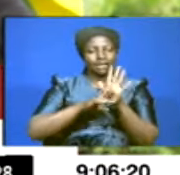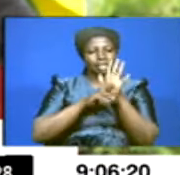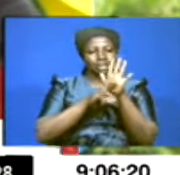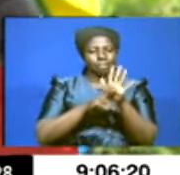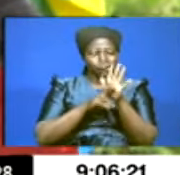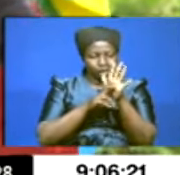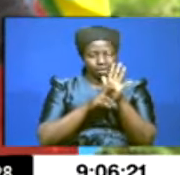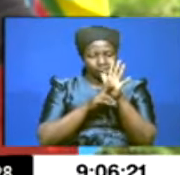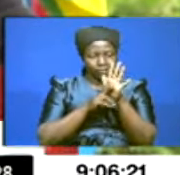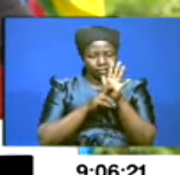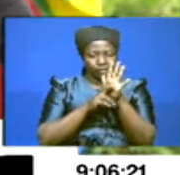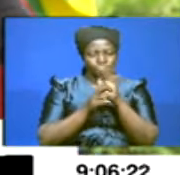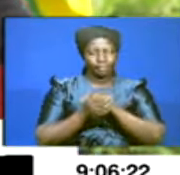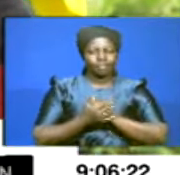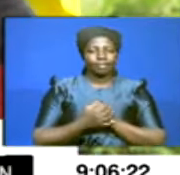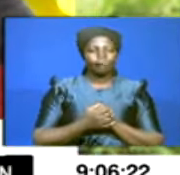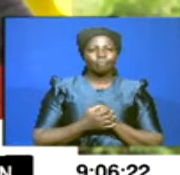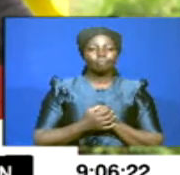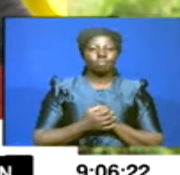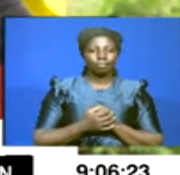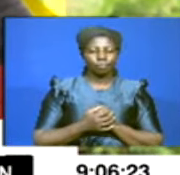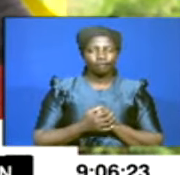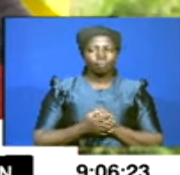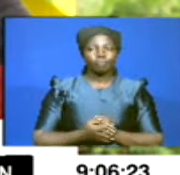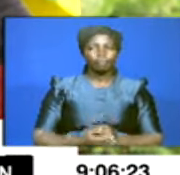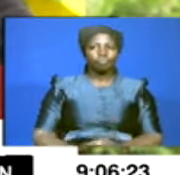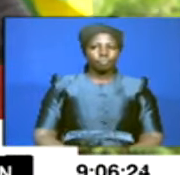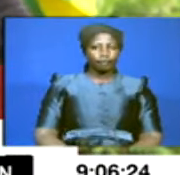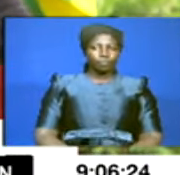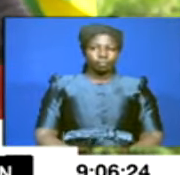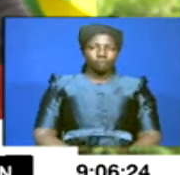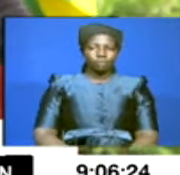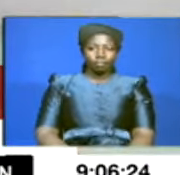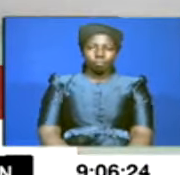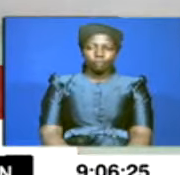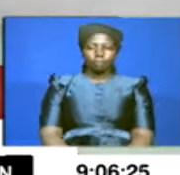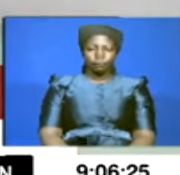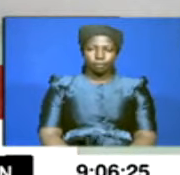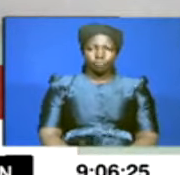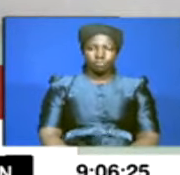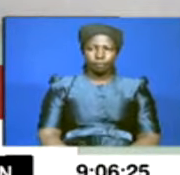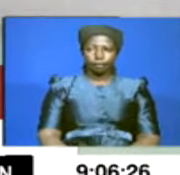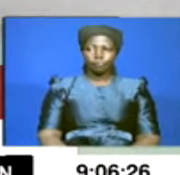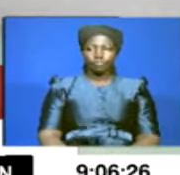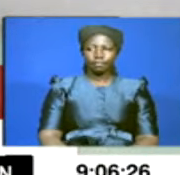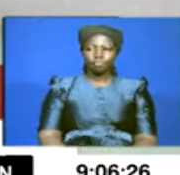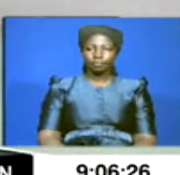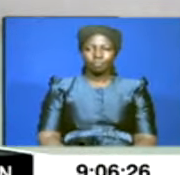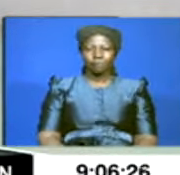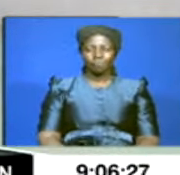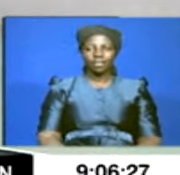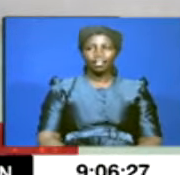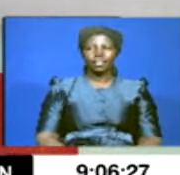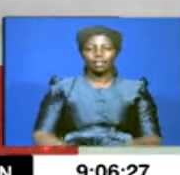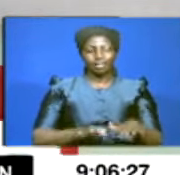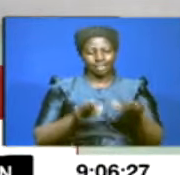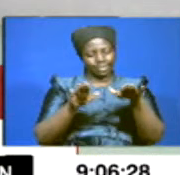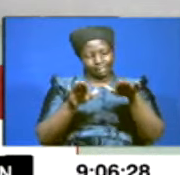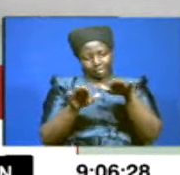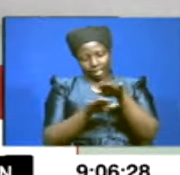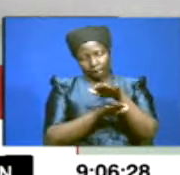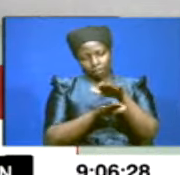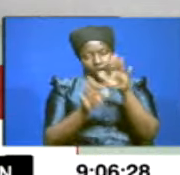Curia, Legends Edition. Deputy President